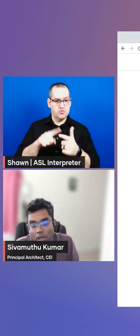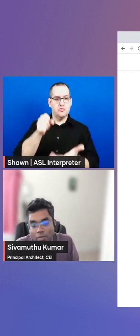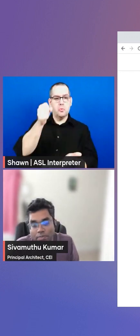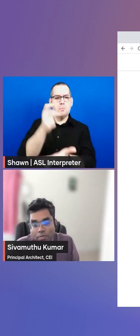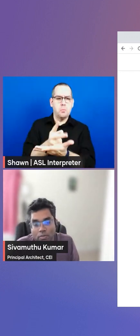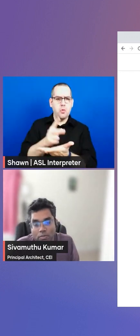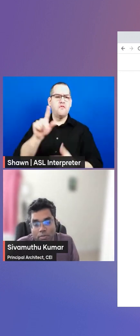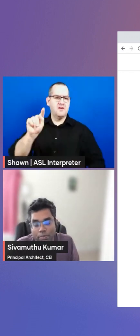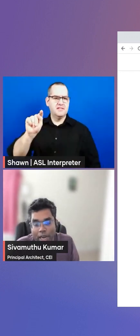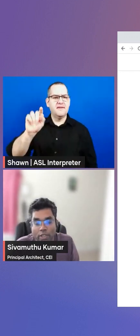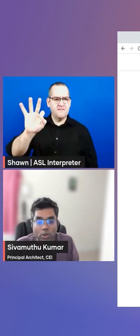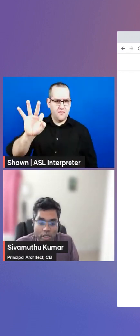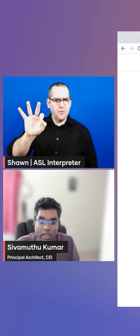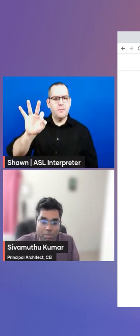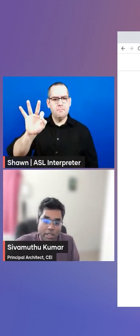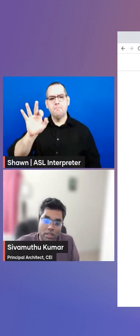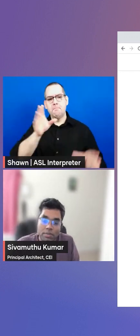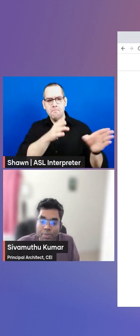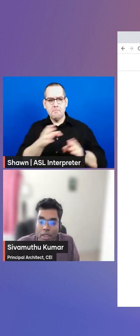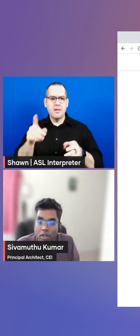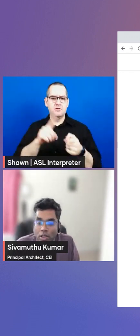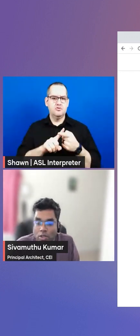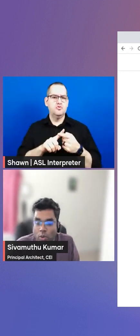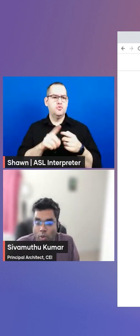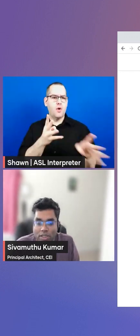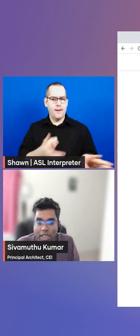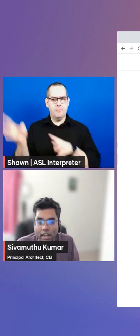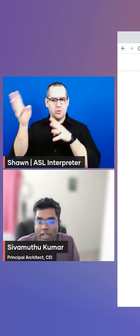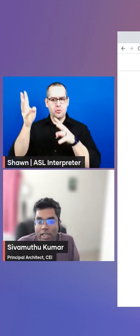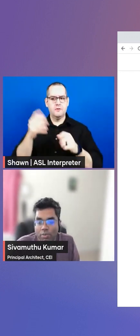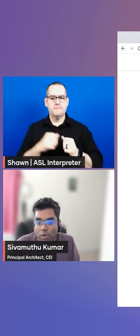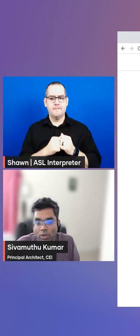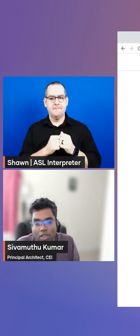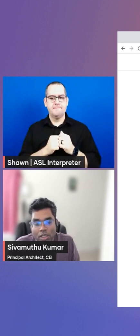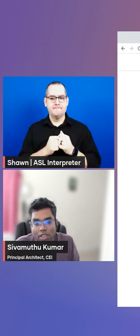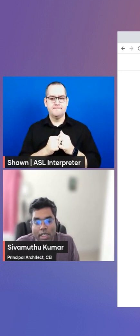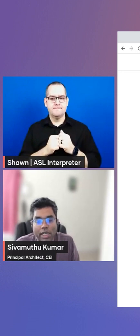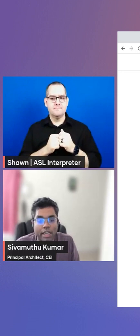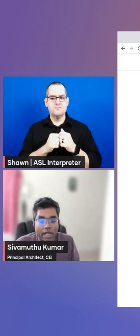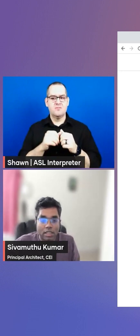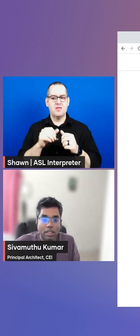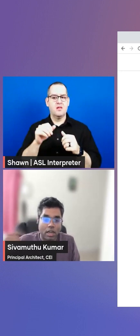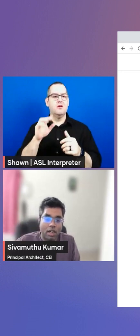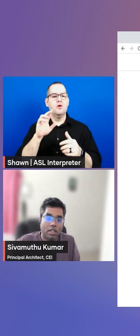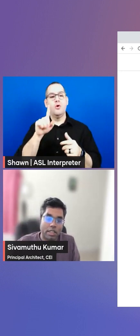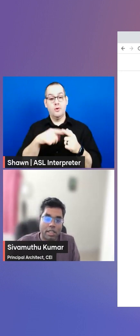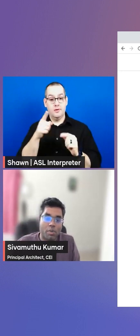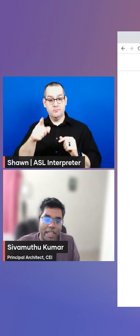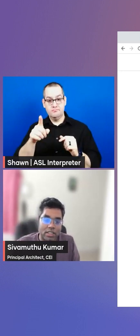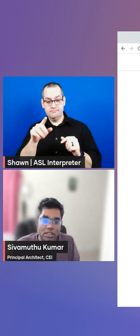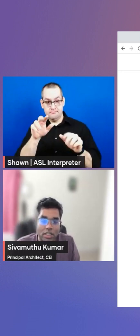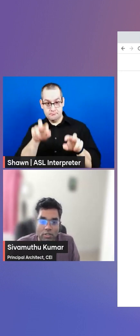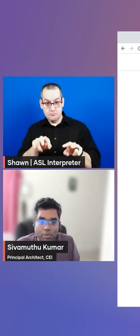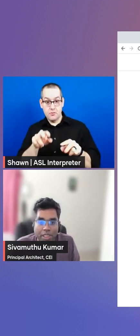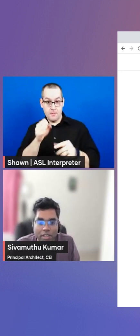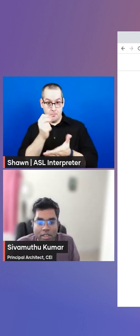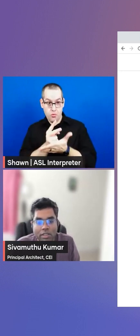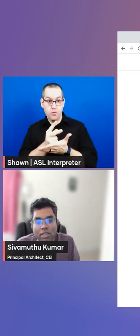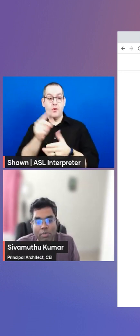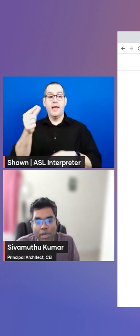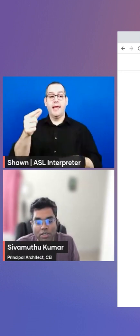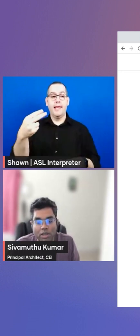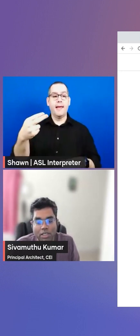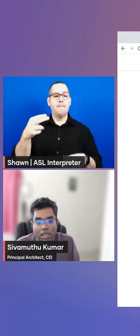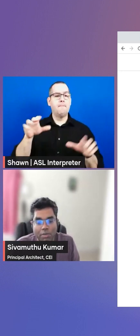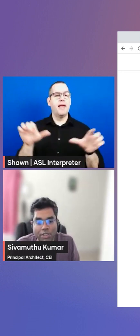Terraform plan to like apply. So once they have like approved, then like another GitHub actions that will be